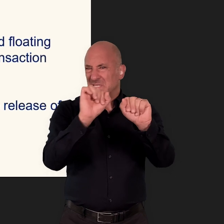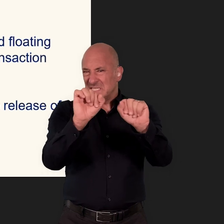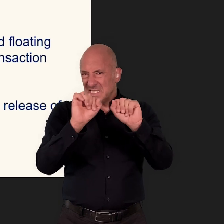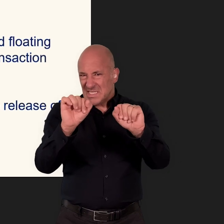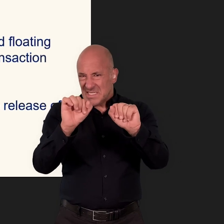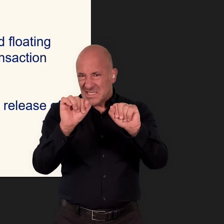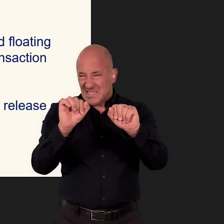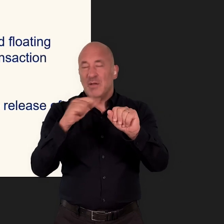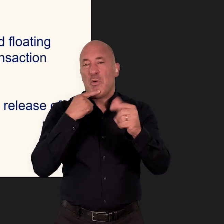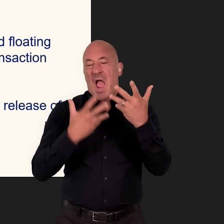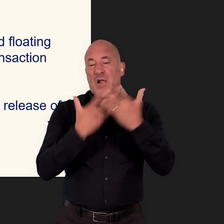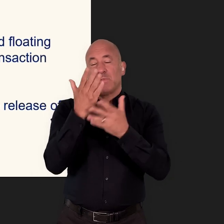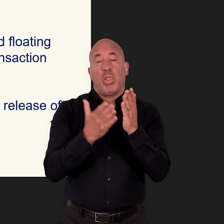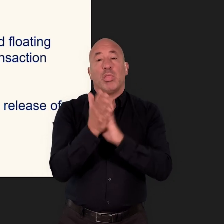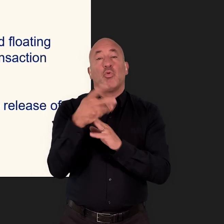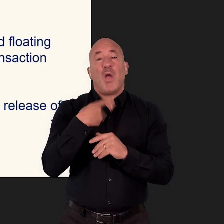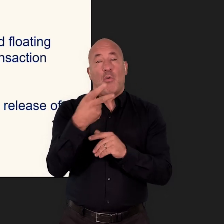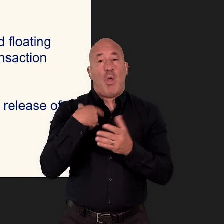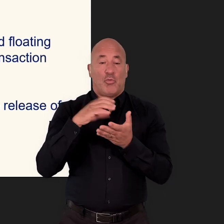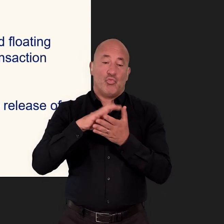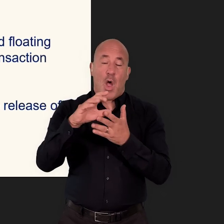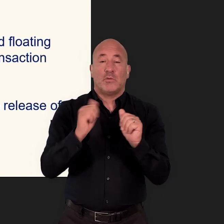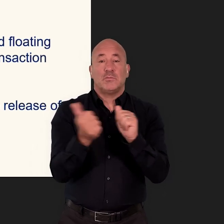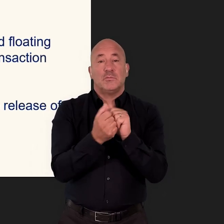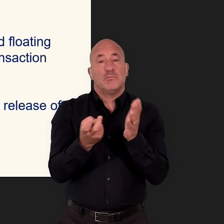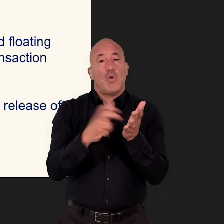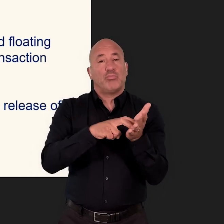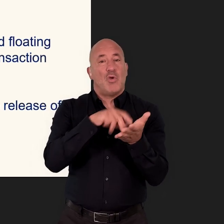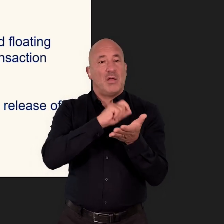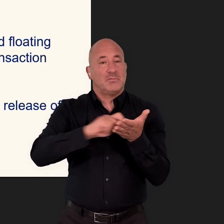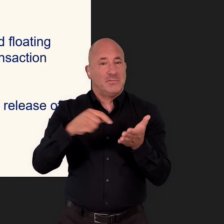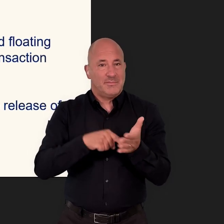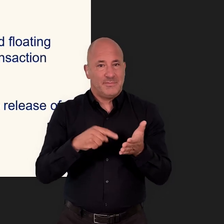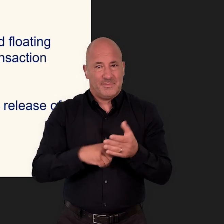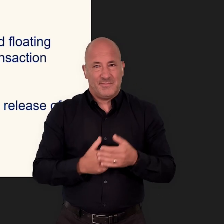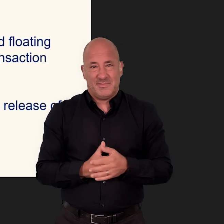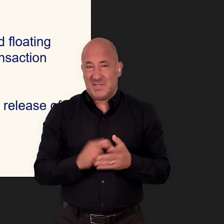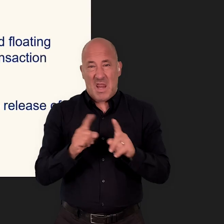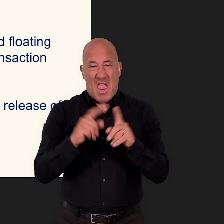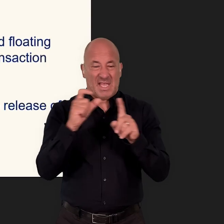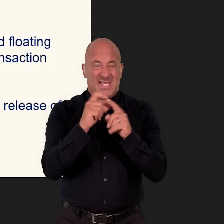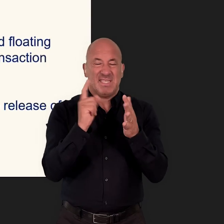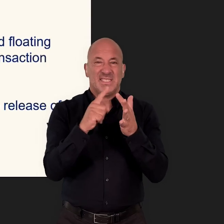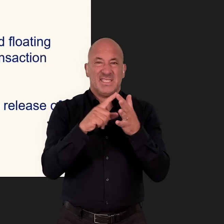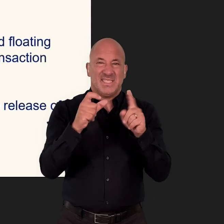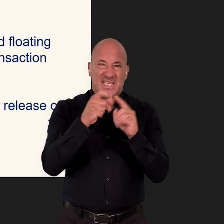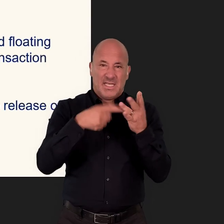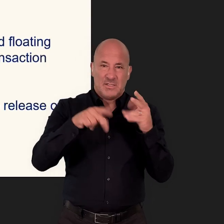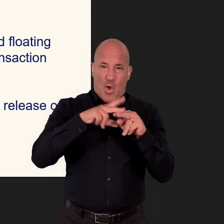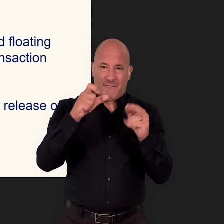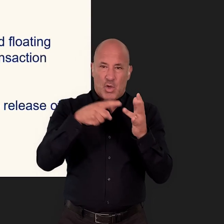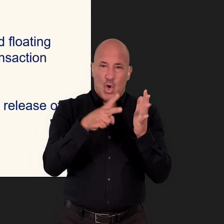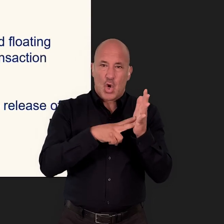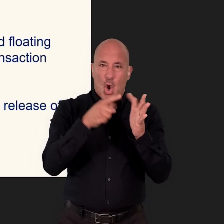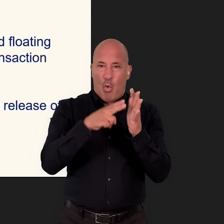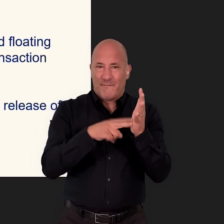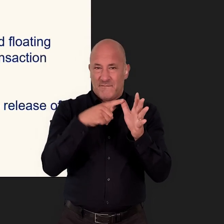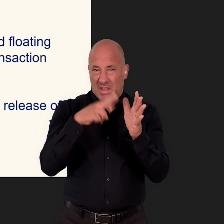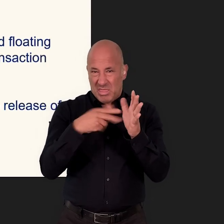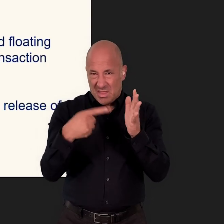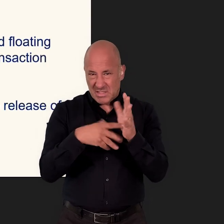of organisation receiving the grant, and it will be set out in the grant agreement. These will range from a deed of